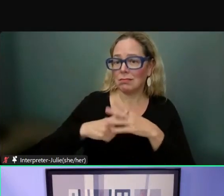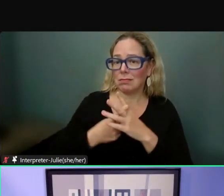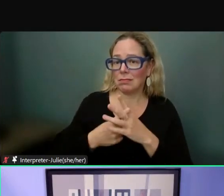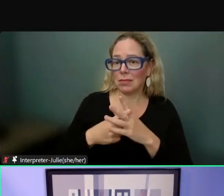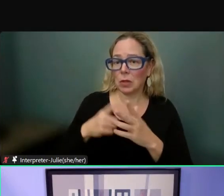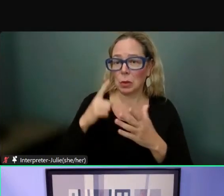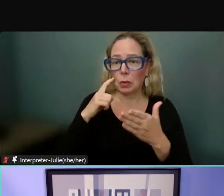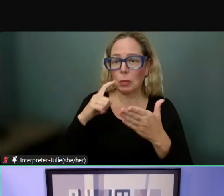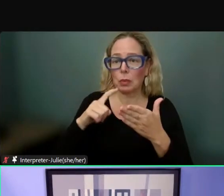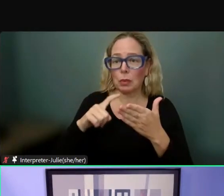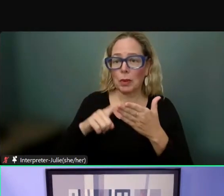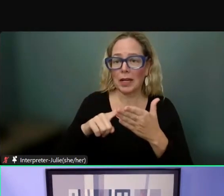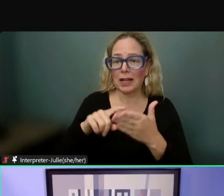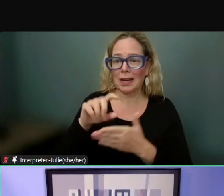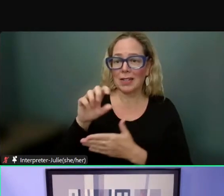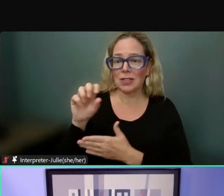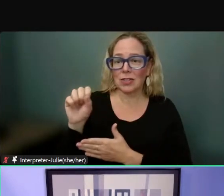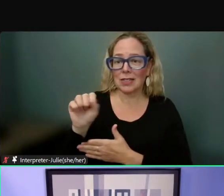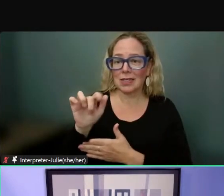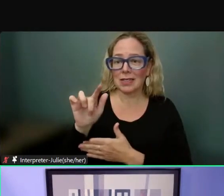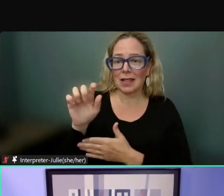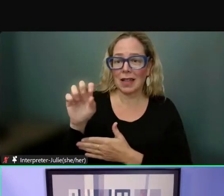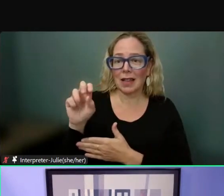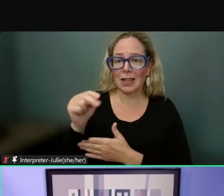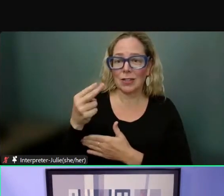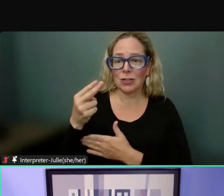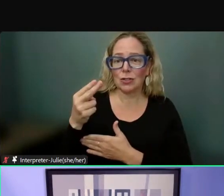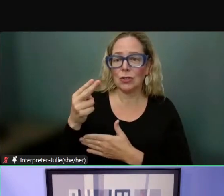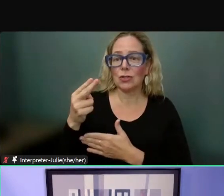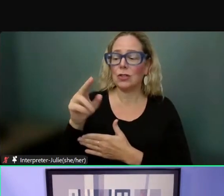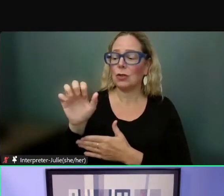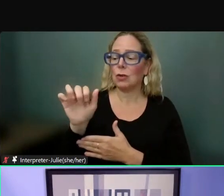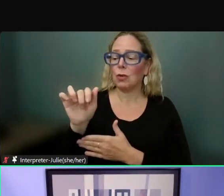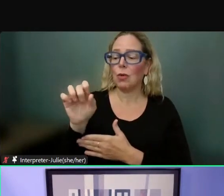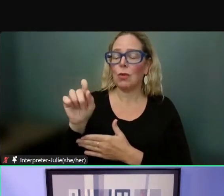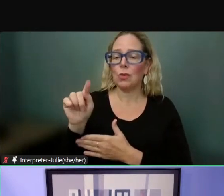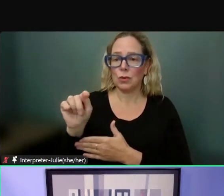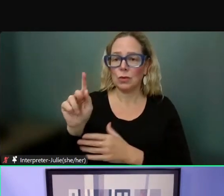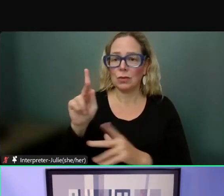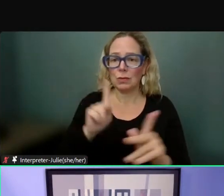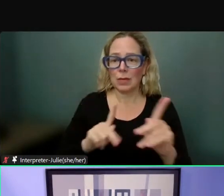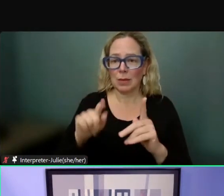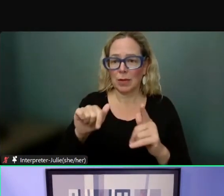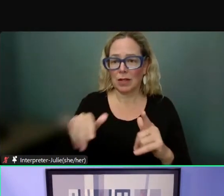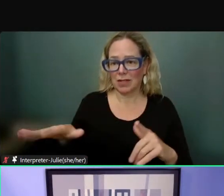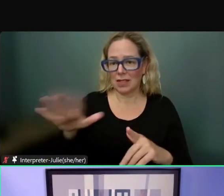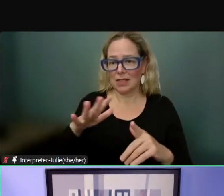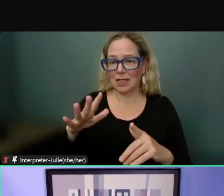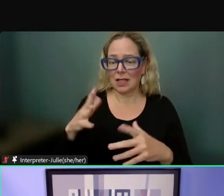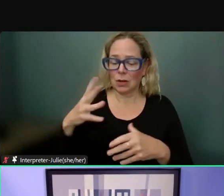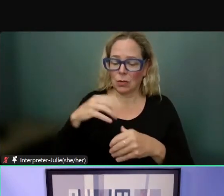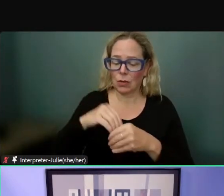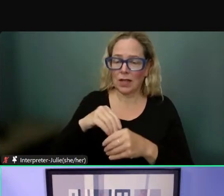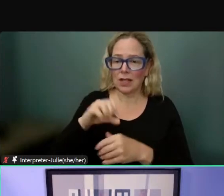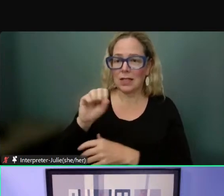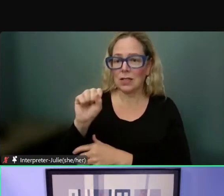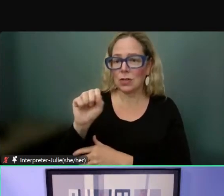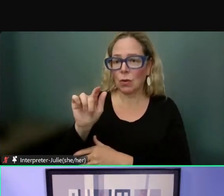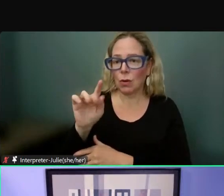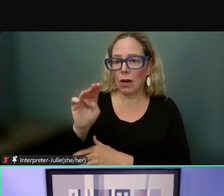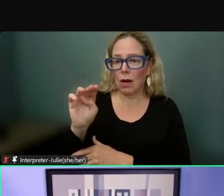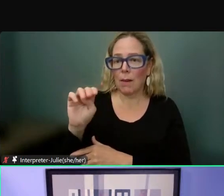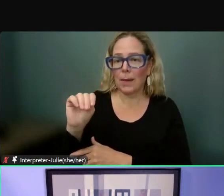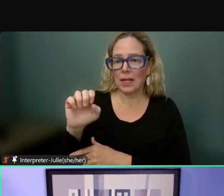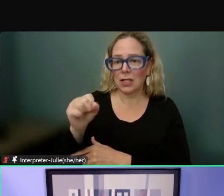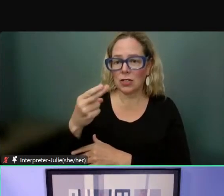this land, the land which touches the shared waters of all tribes and bands within the Squamish, Tulalip, and